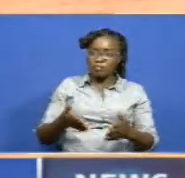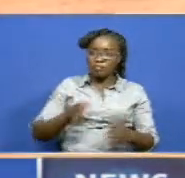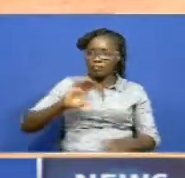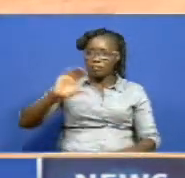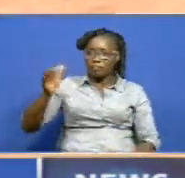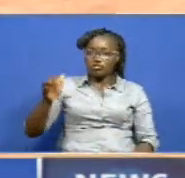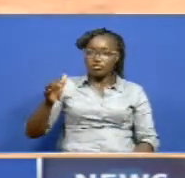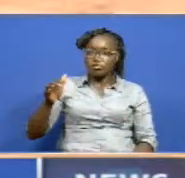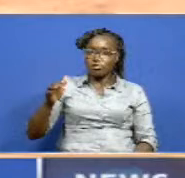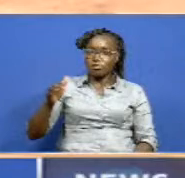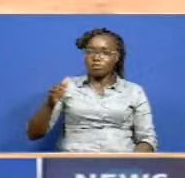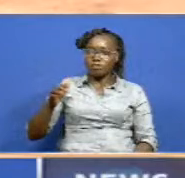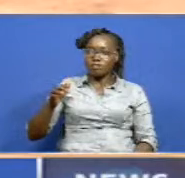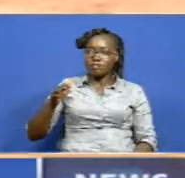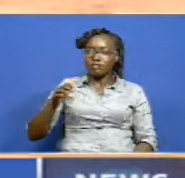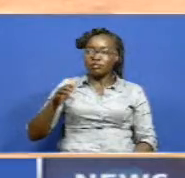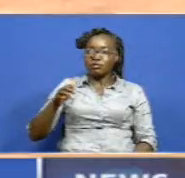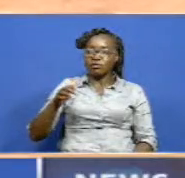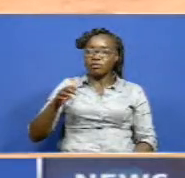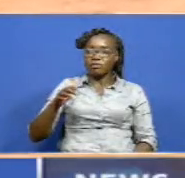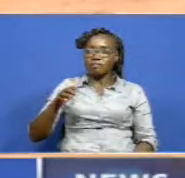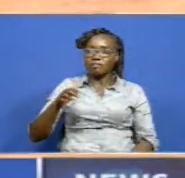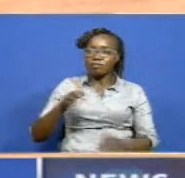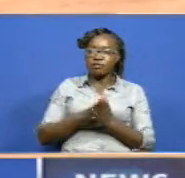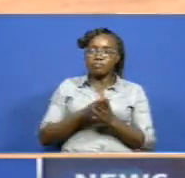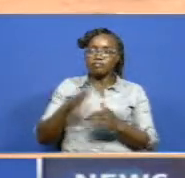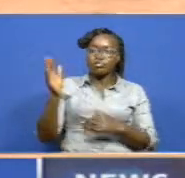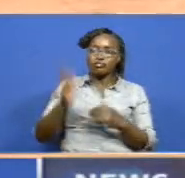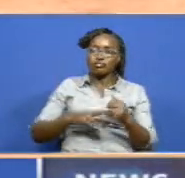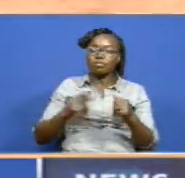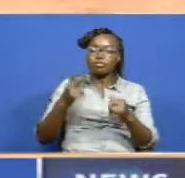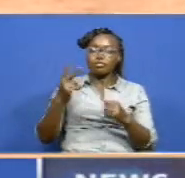hapa mpaka ni zaidi ya kilomita 270.